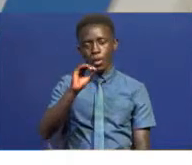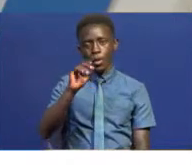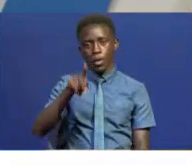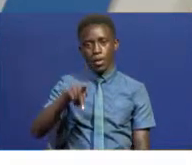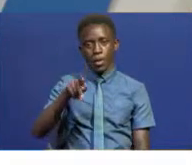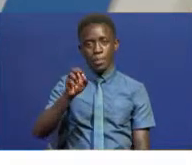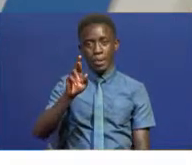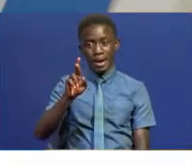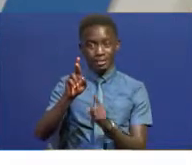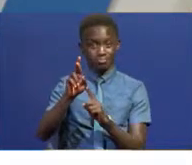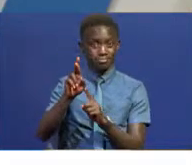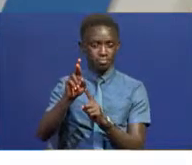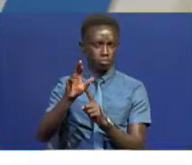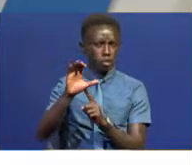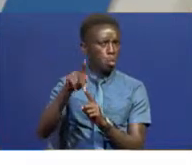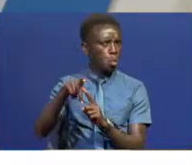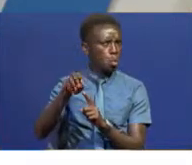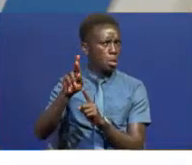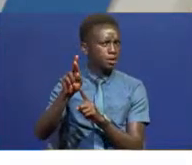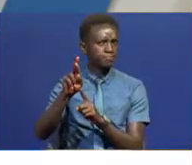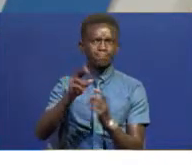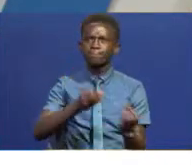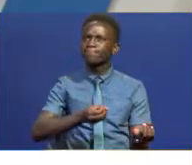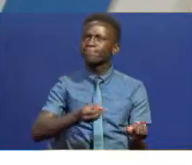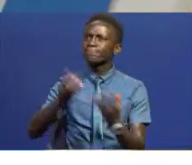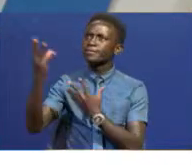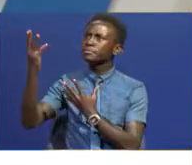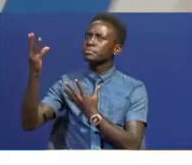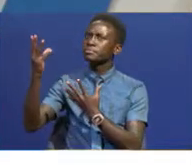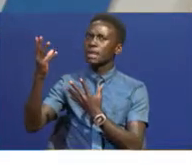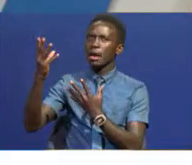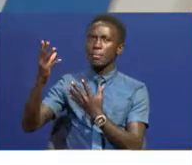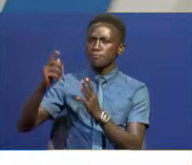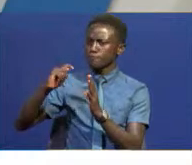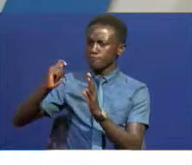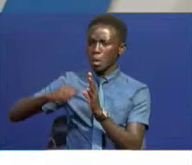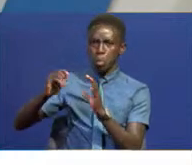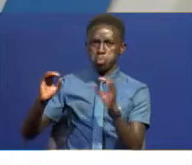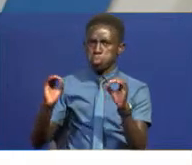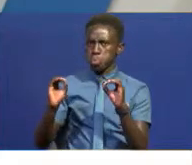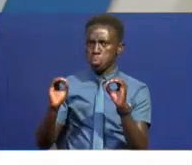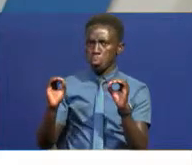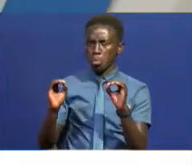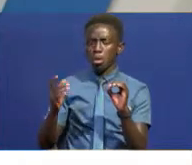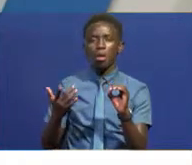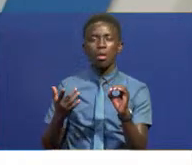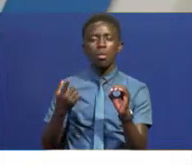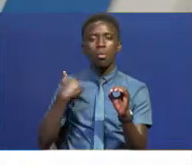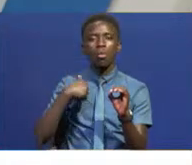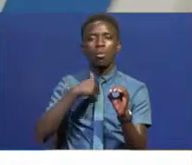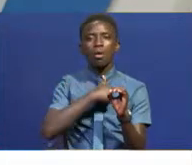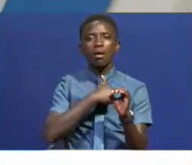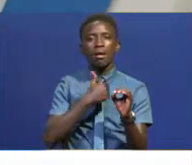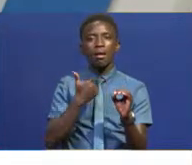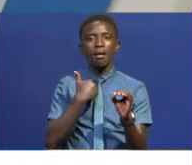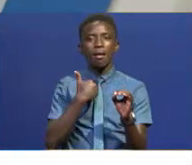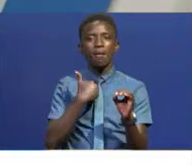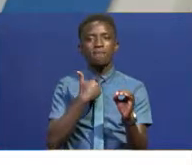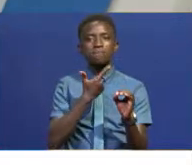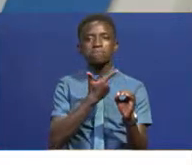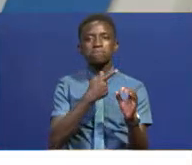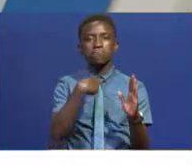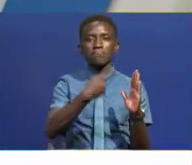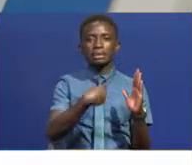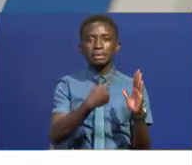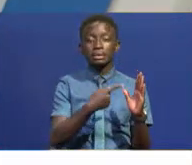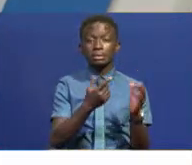copper exported and processed, we have a plan to ensure that anybody who wants to carry out